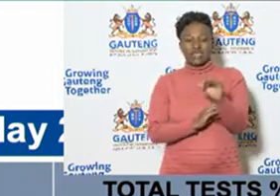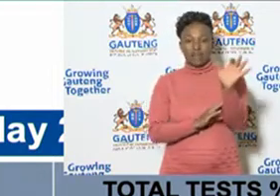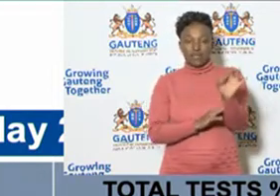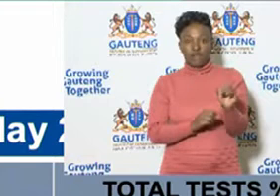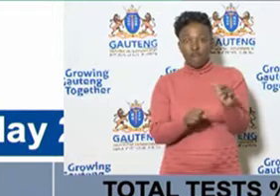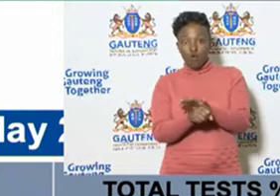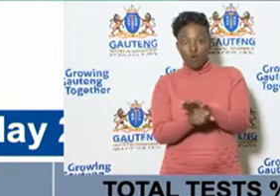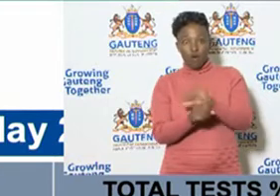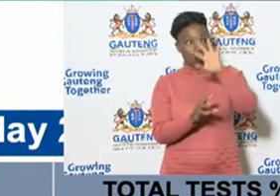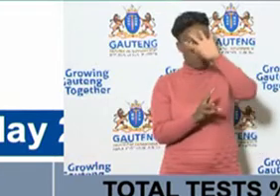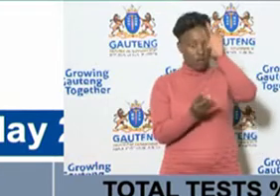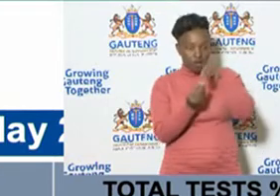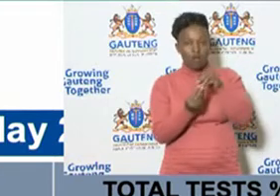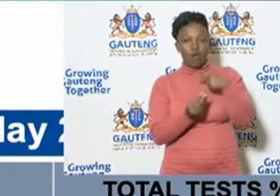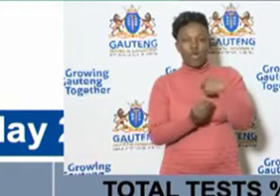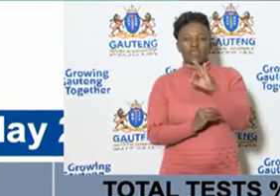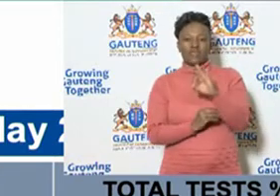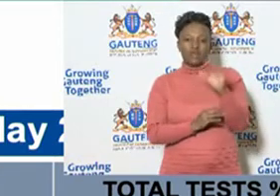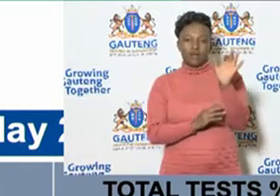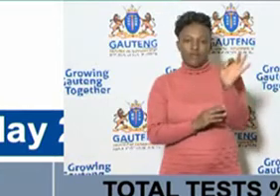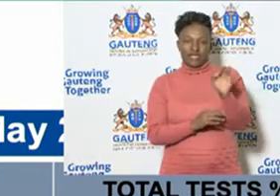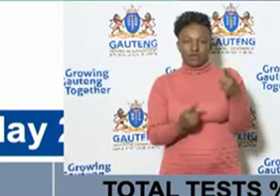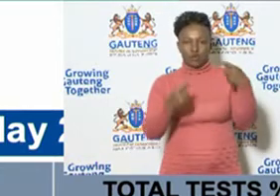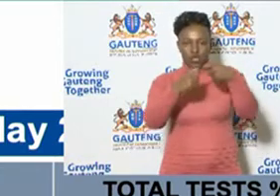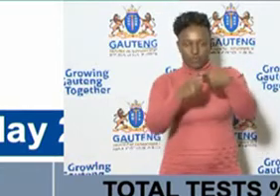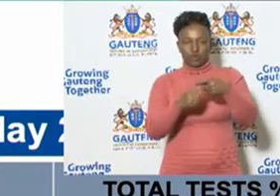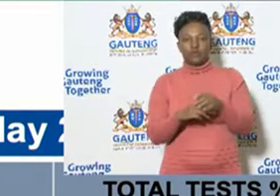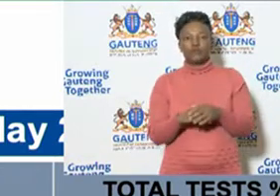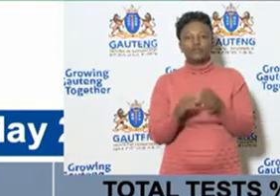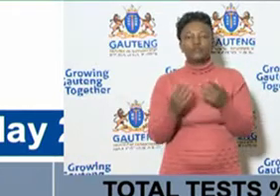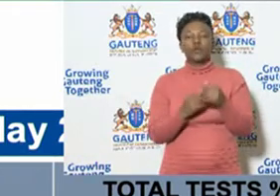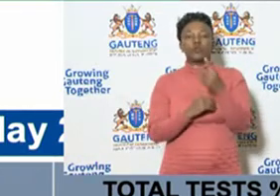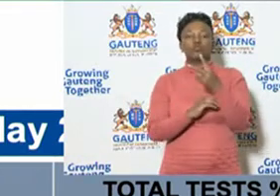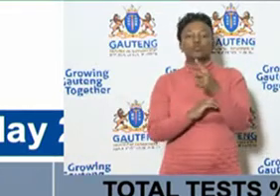overall national tests done so far, at